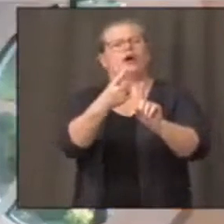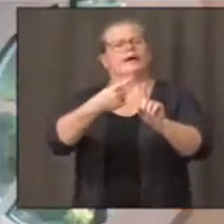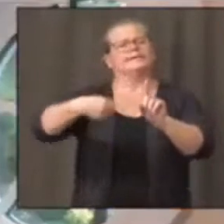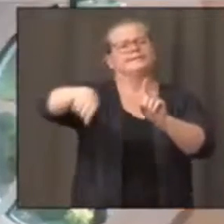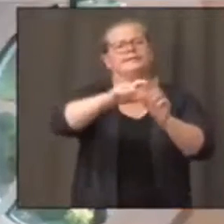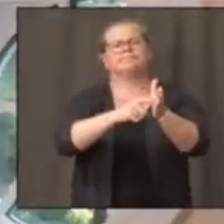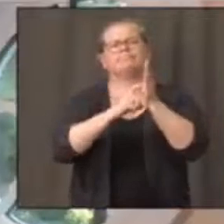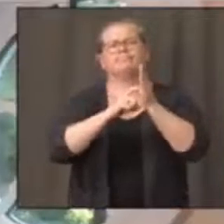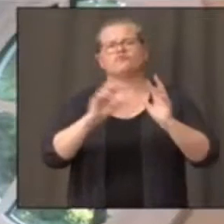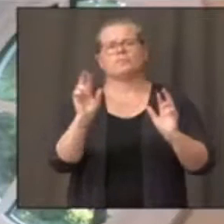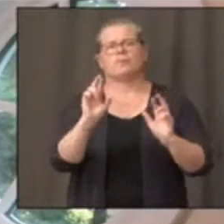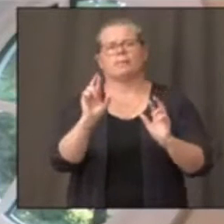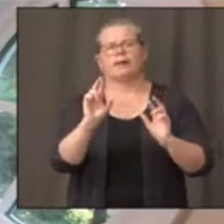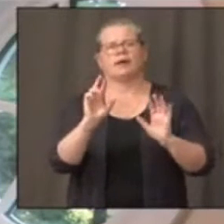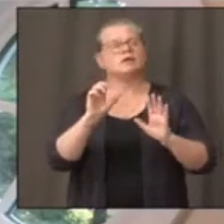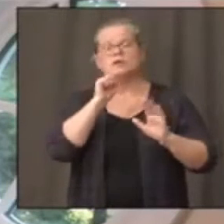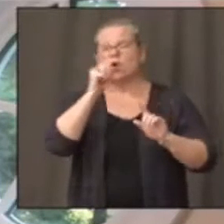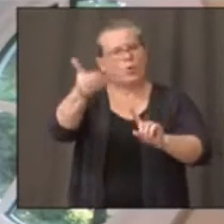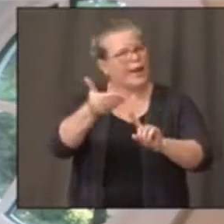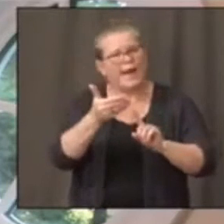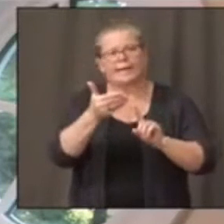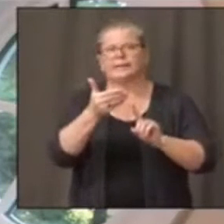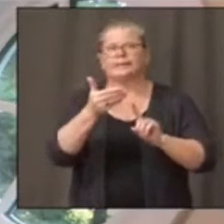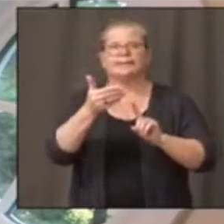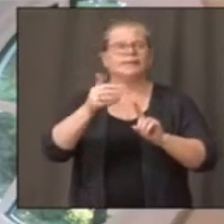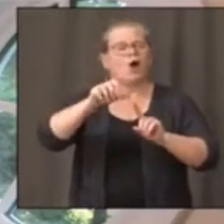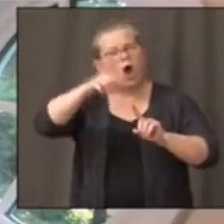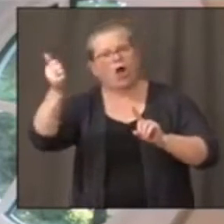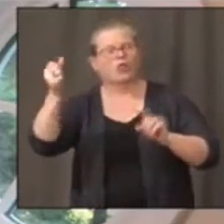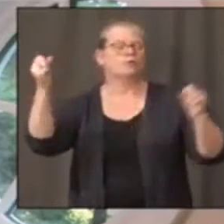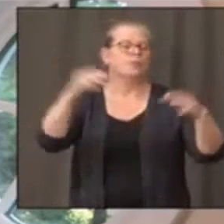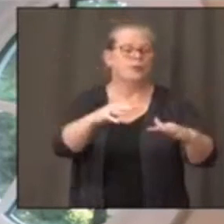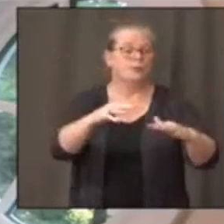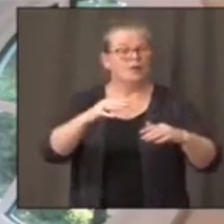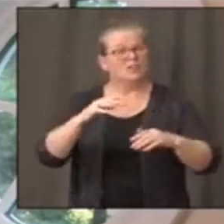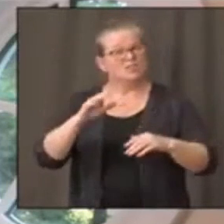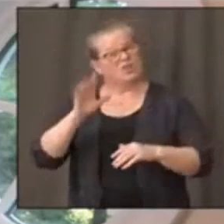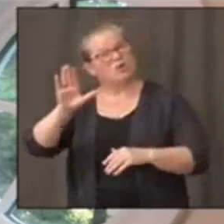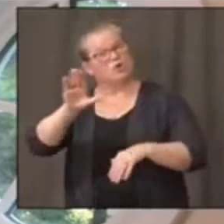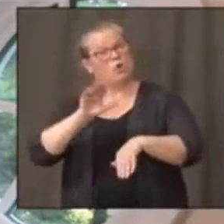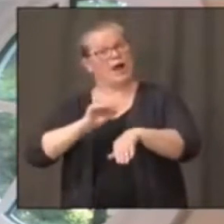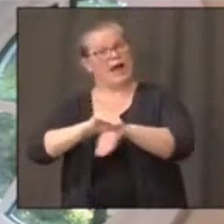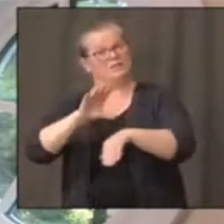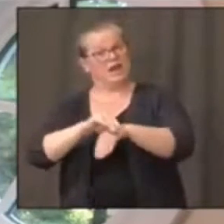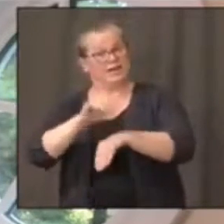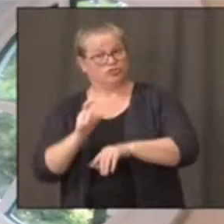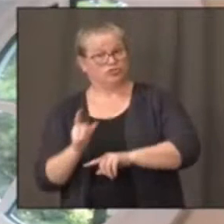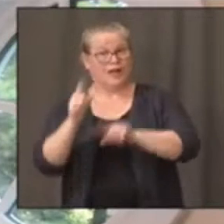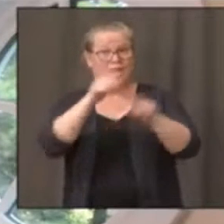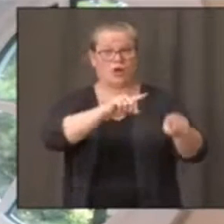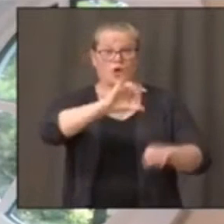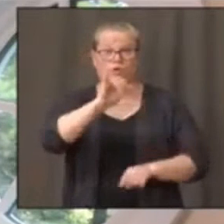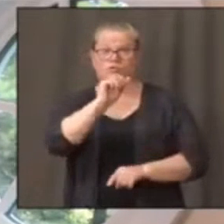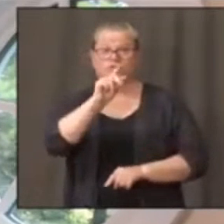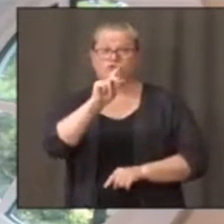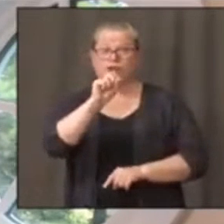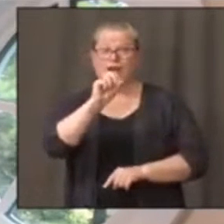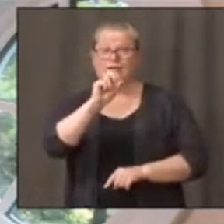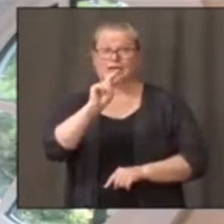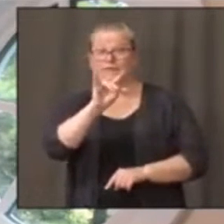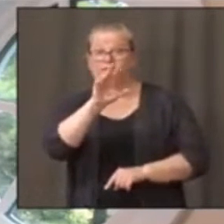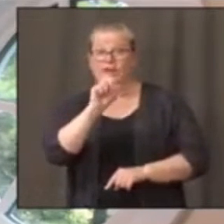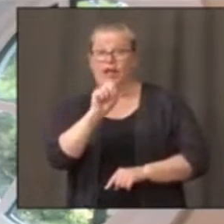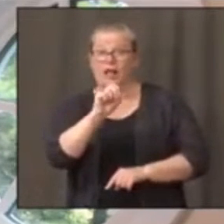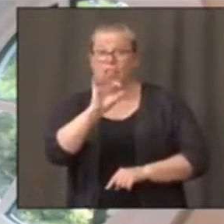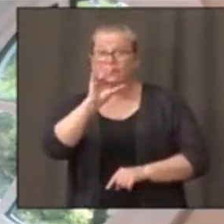3 days surrounded by 10,000 or 15,000 people in an arena in Jacksonville? Well, look, I don't know exactly what